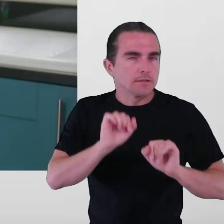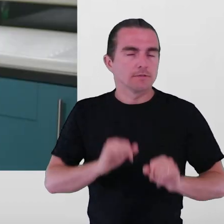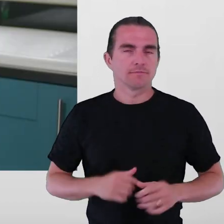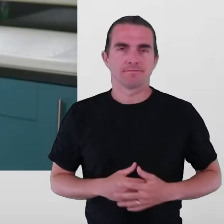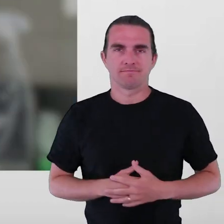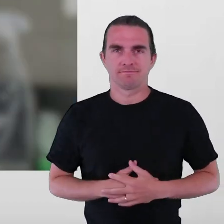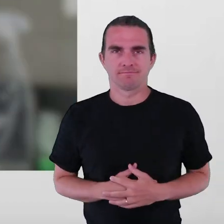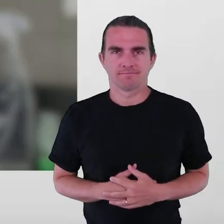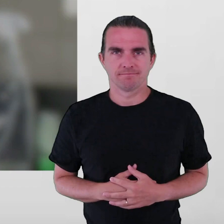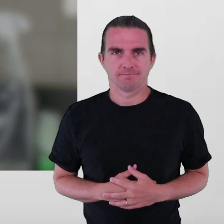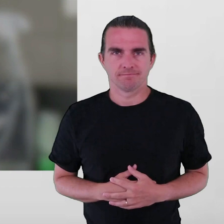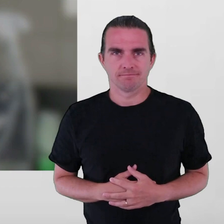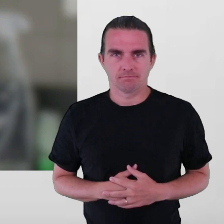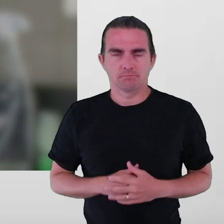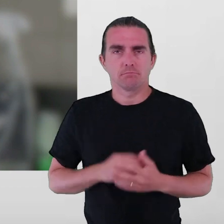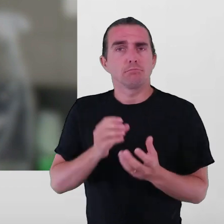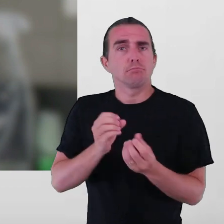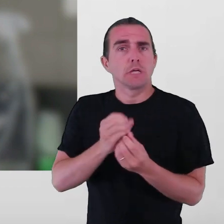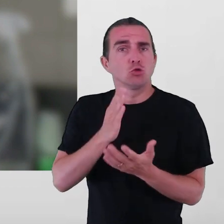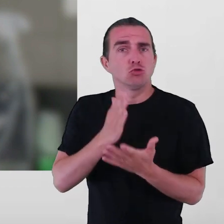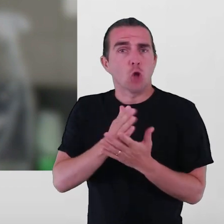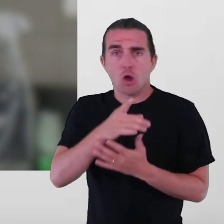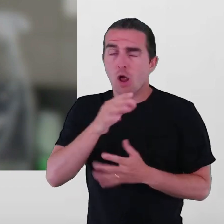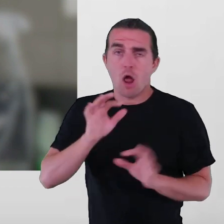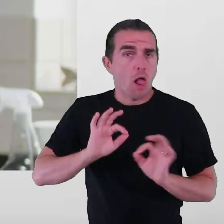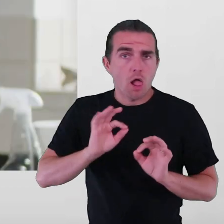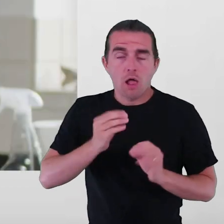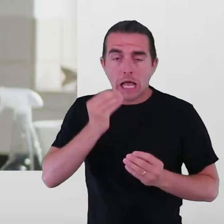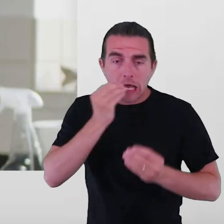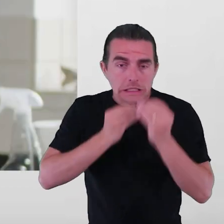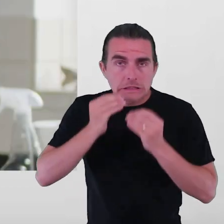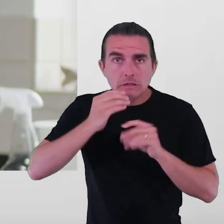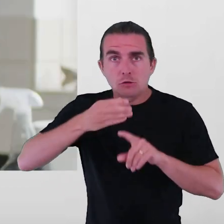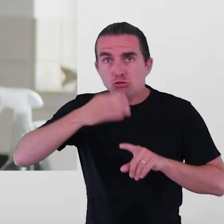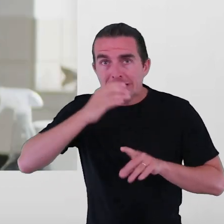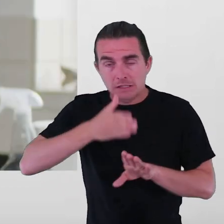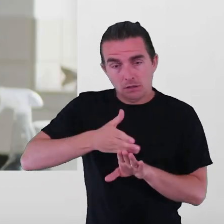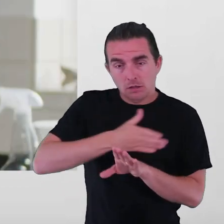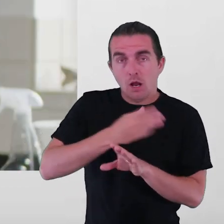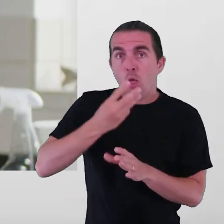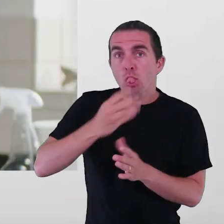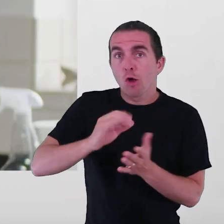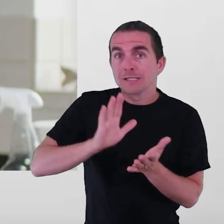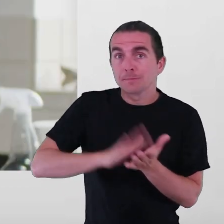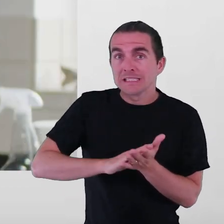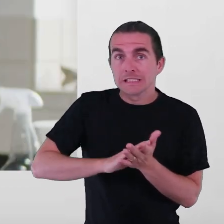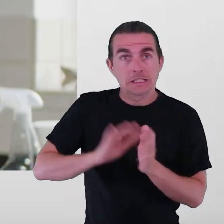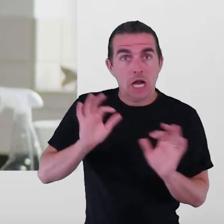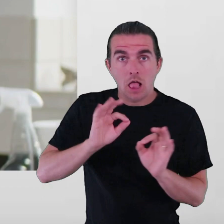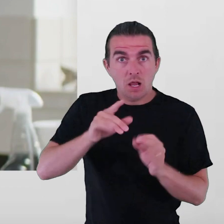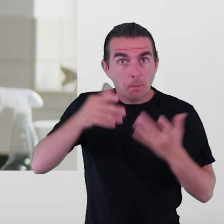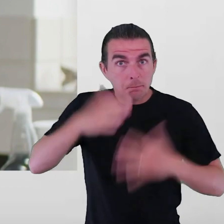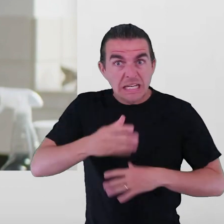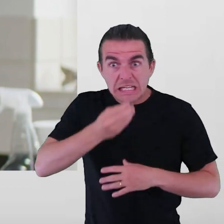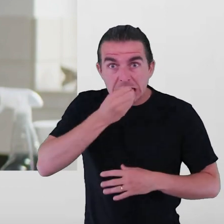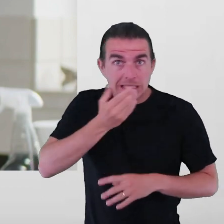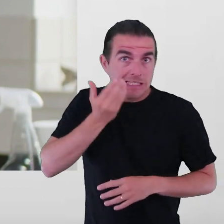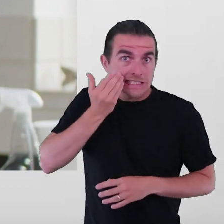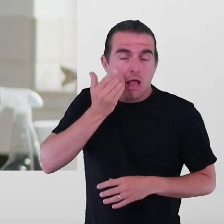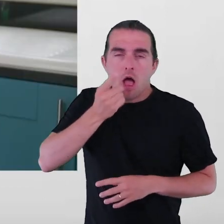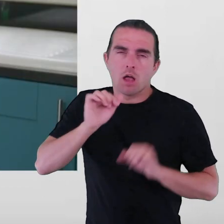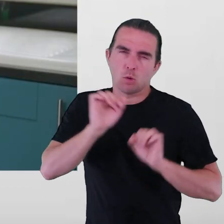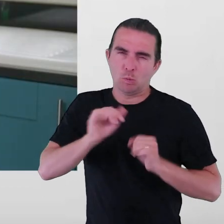model. Prepare yourself for the test. Make sure you haven't had anything to eat or drink in the last